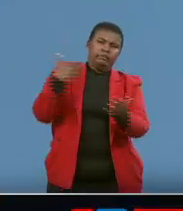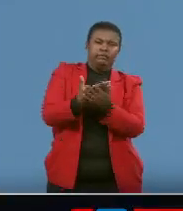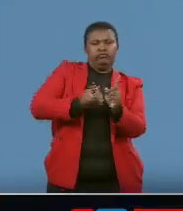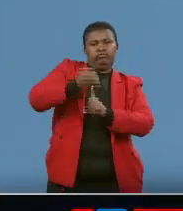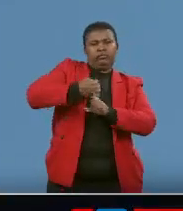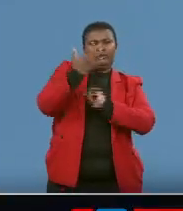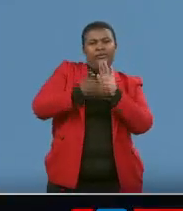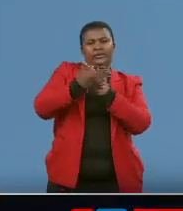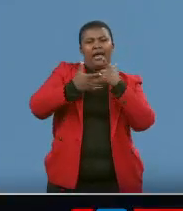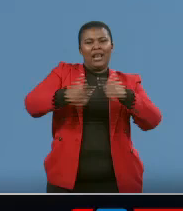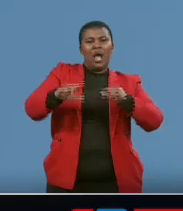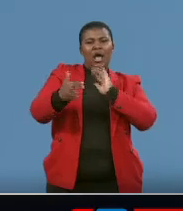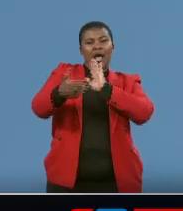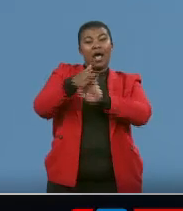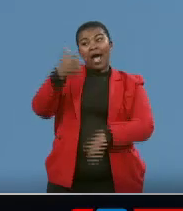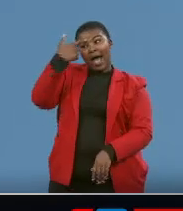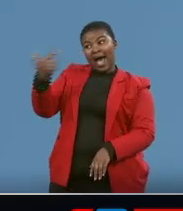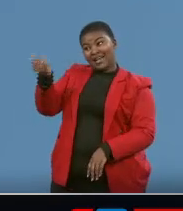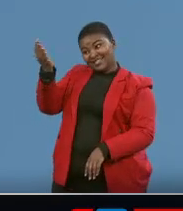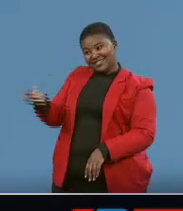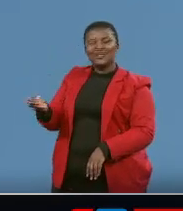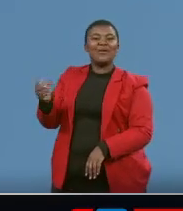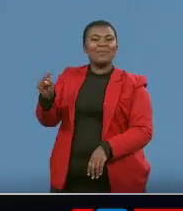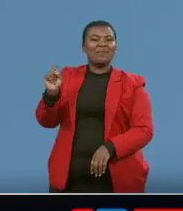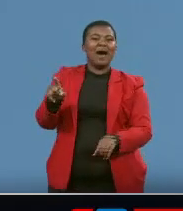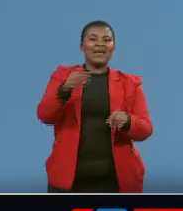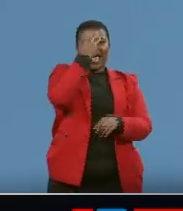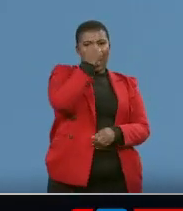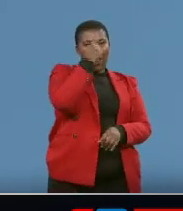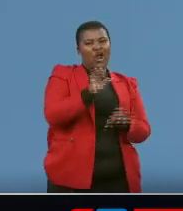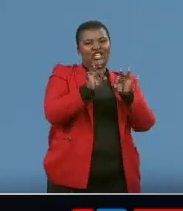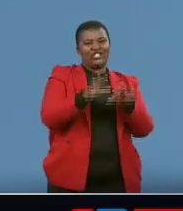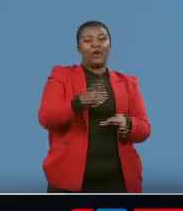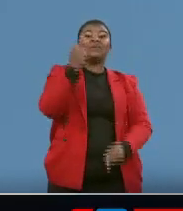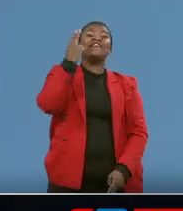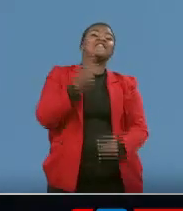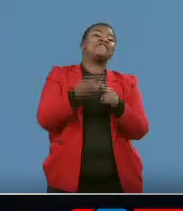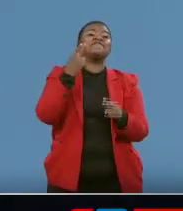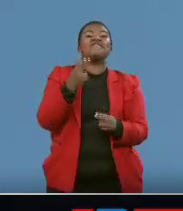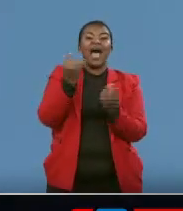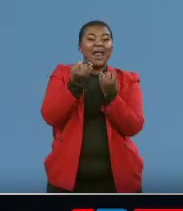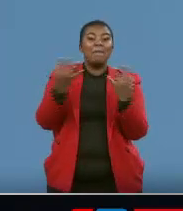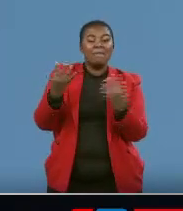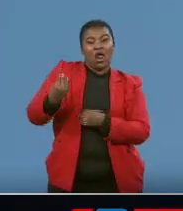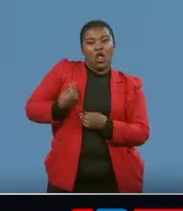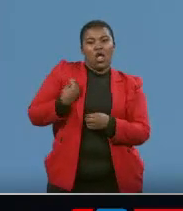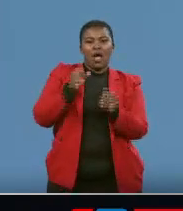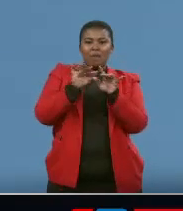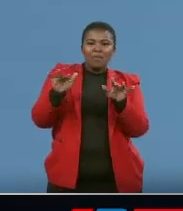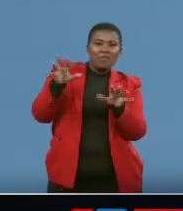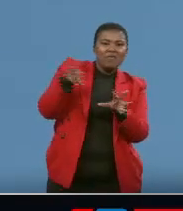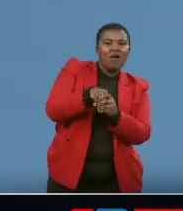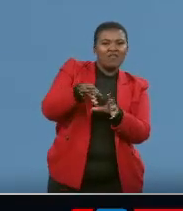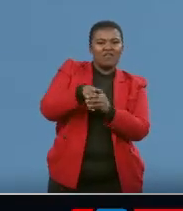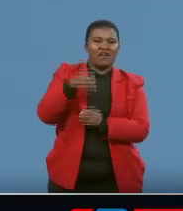like Andiswa Gebashe and interpreter Hlengiwe Msingali have finally gotten, along with many other people in the deaf